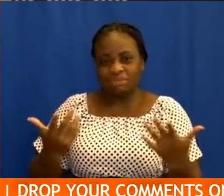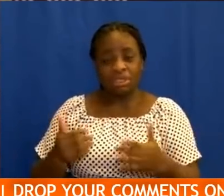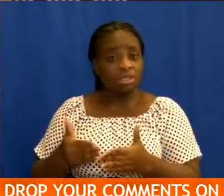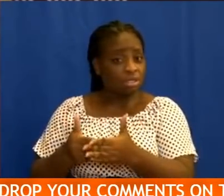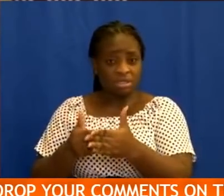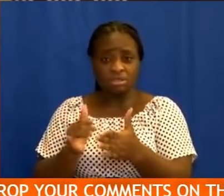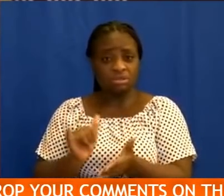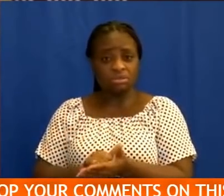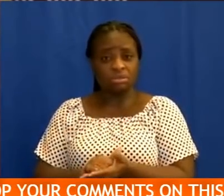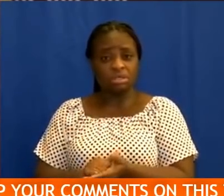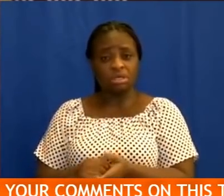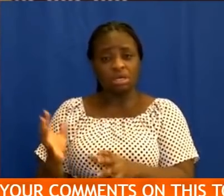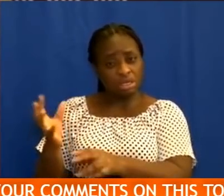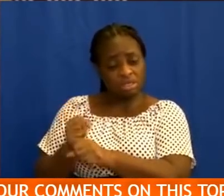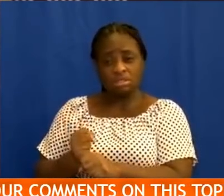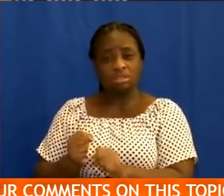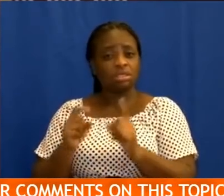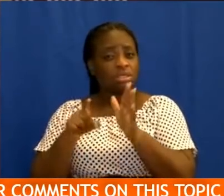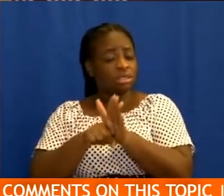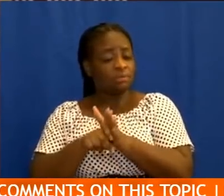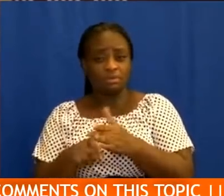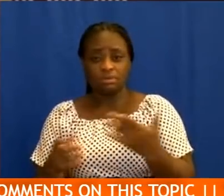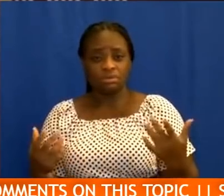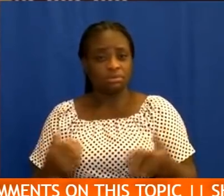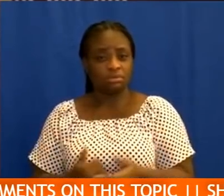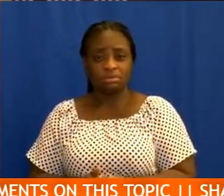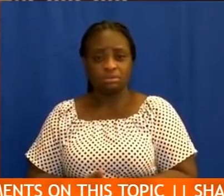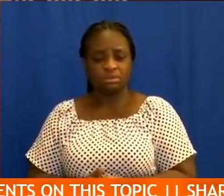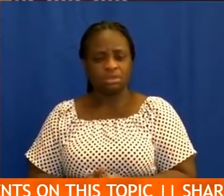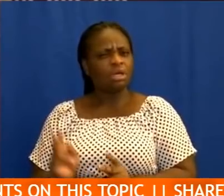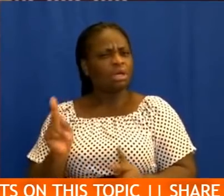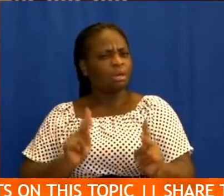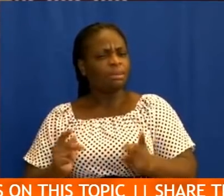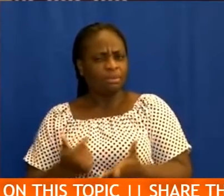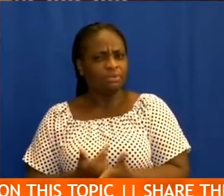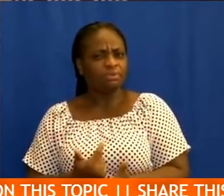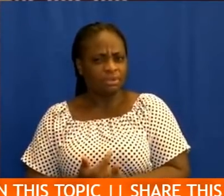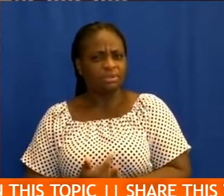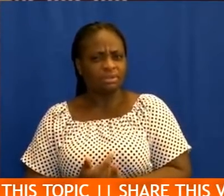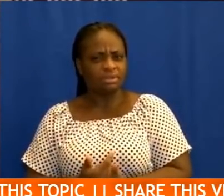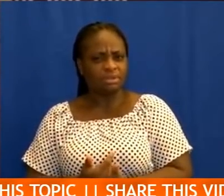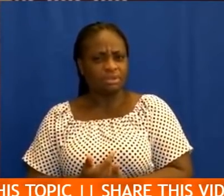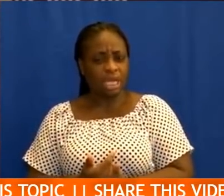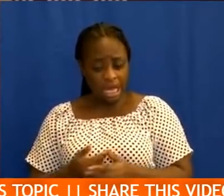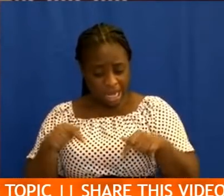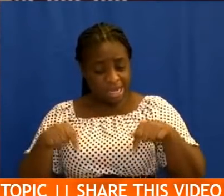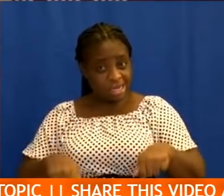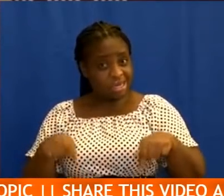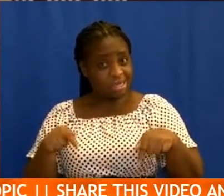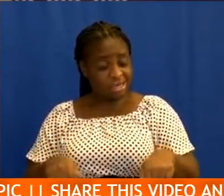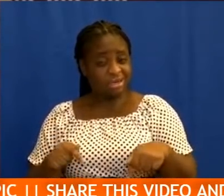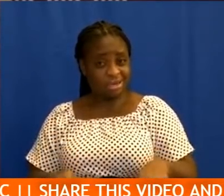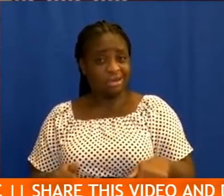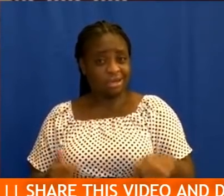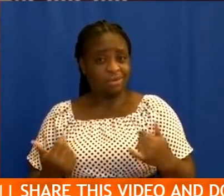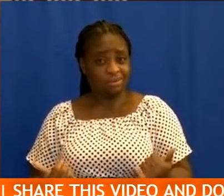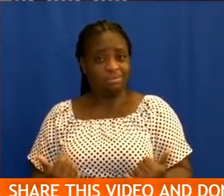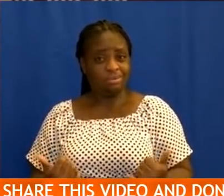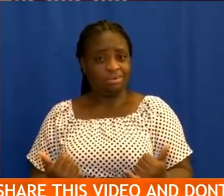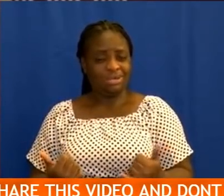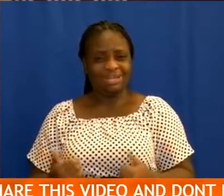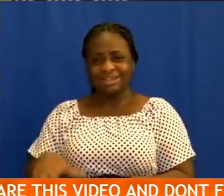them contracting the virus. Fellow Ghanaians, at this current rate,